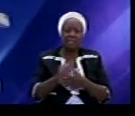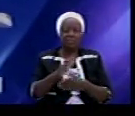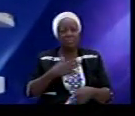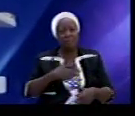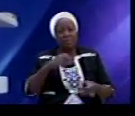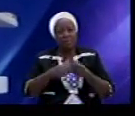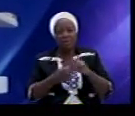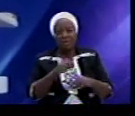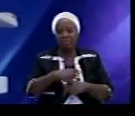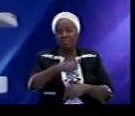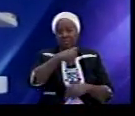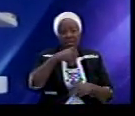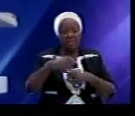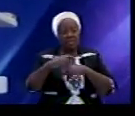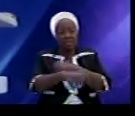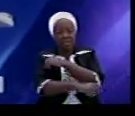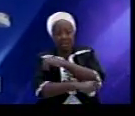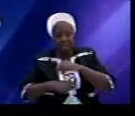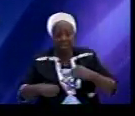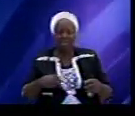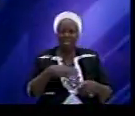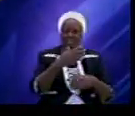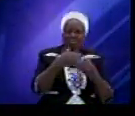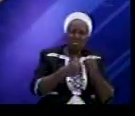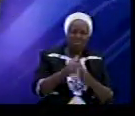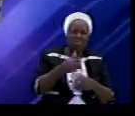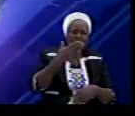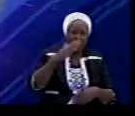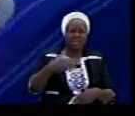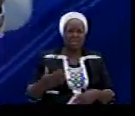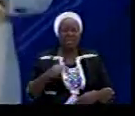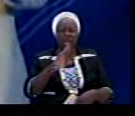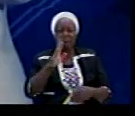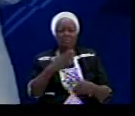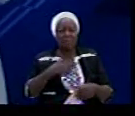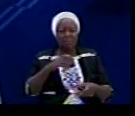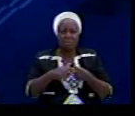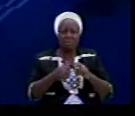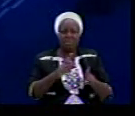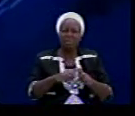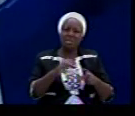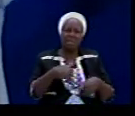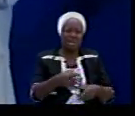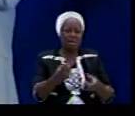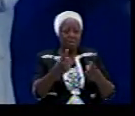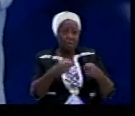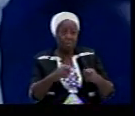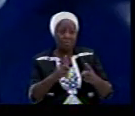problem. I couldn't help it. And if you come to God and say, forgive me, that